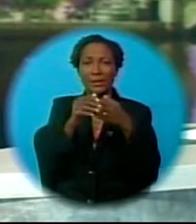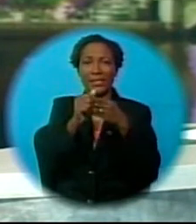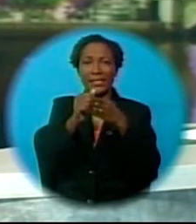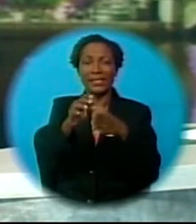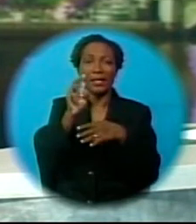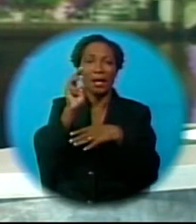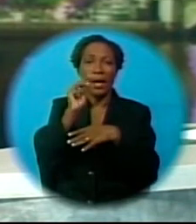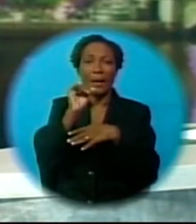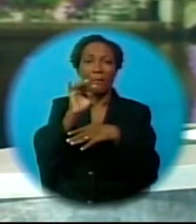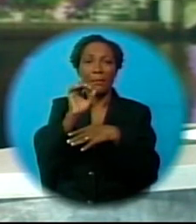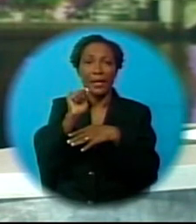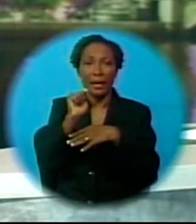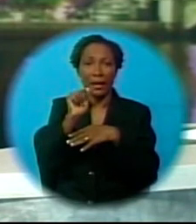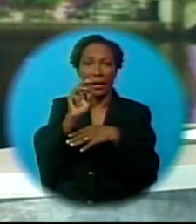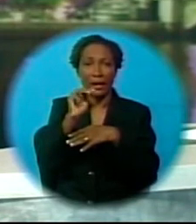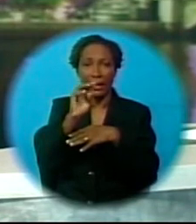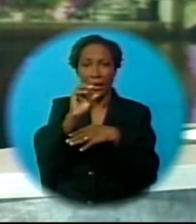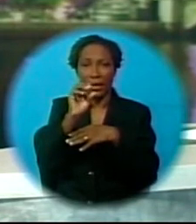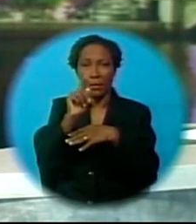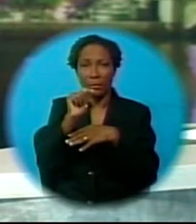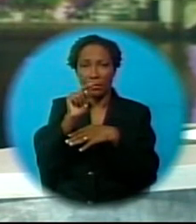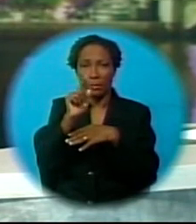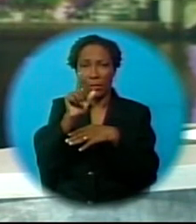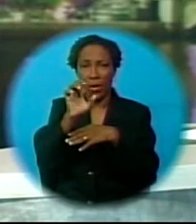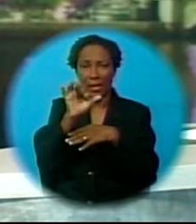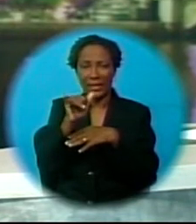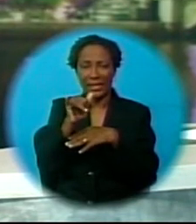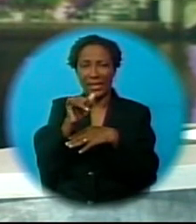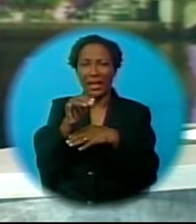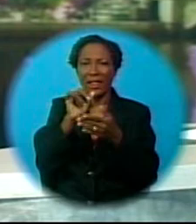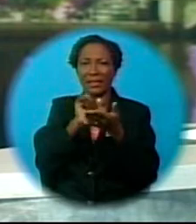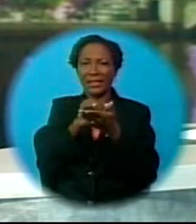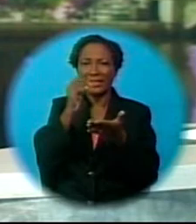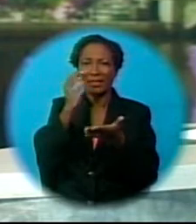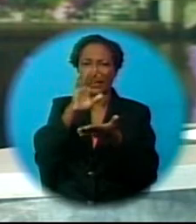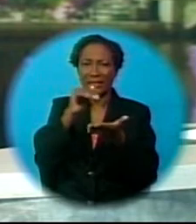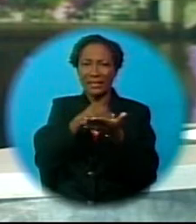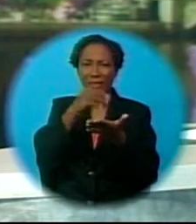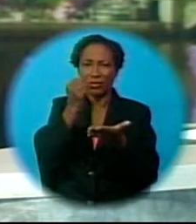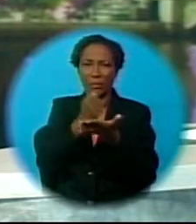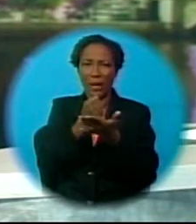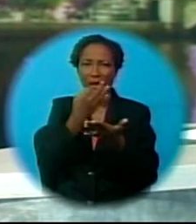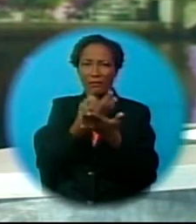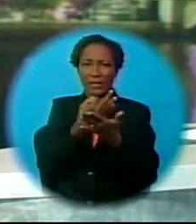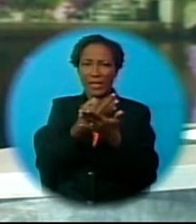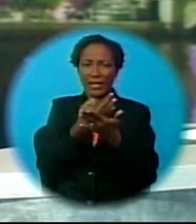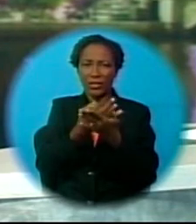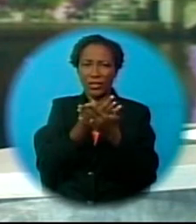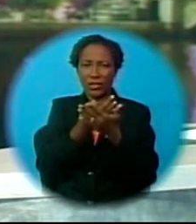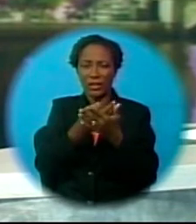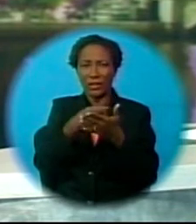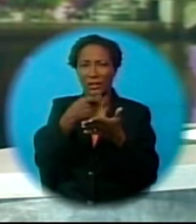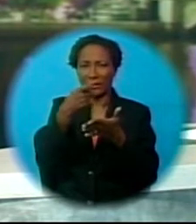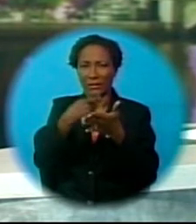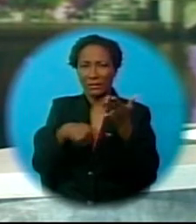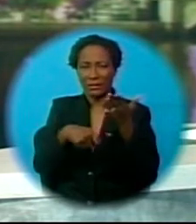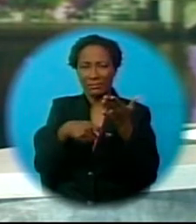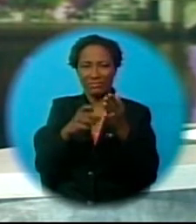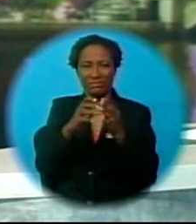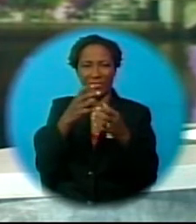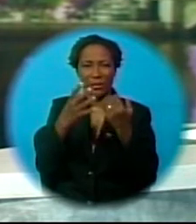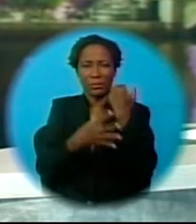Opposition leader Mia Motley says the implications of moves by the central bank to finance the island's deficit are dire.